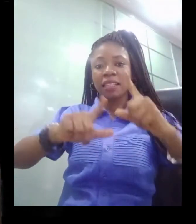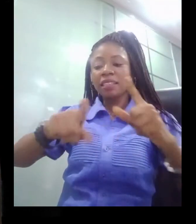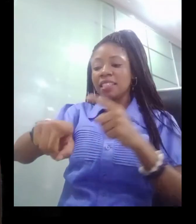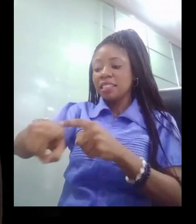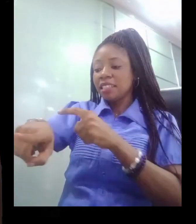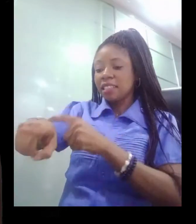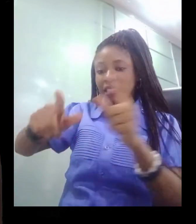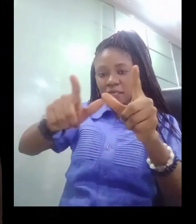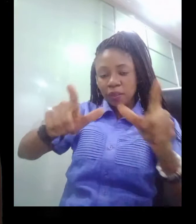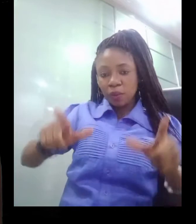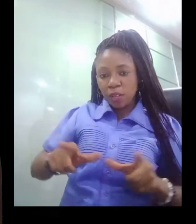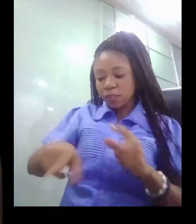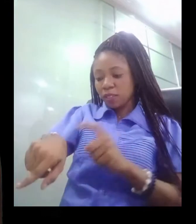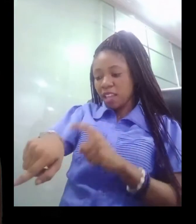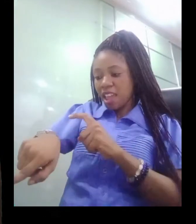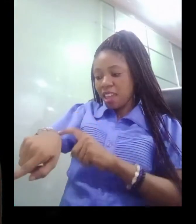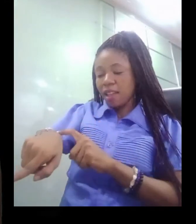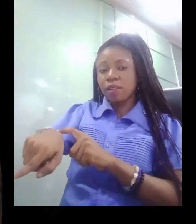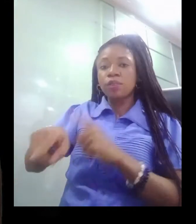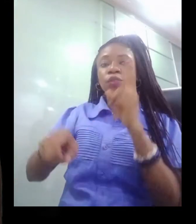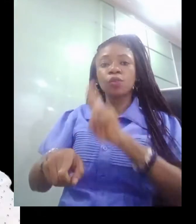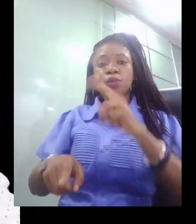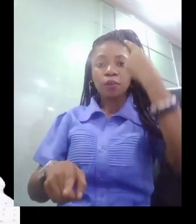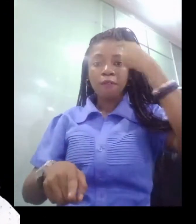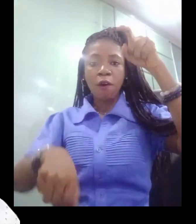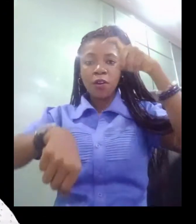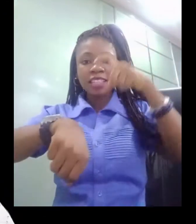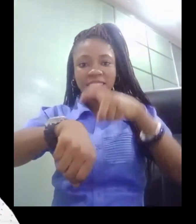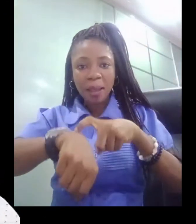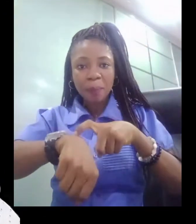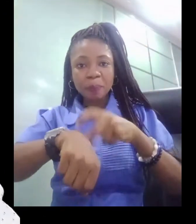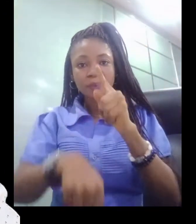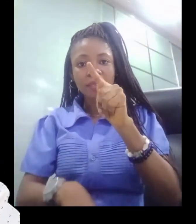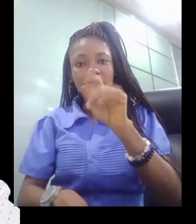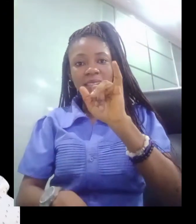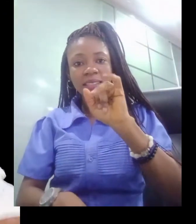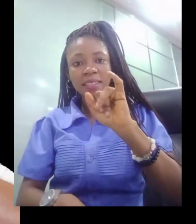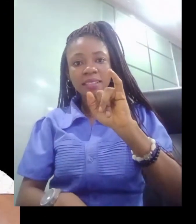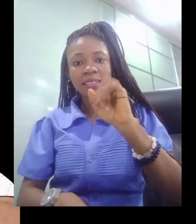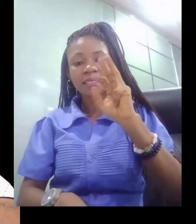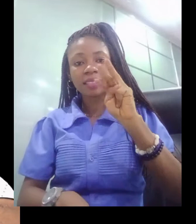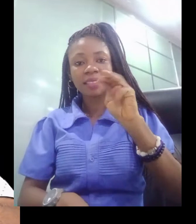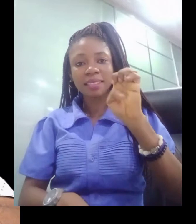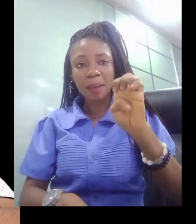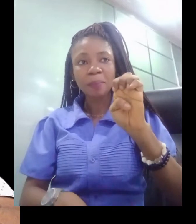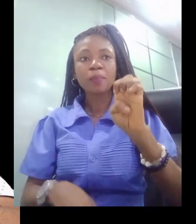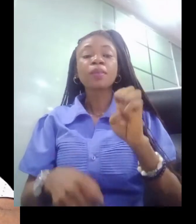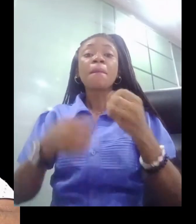is often used for time. And many people can recognize this